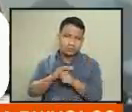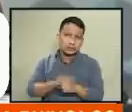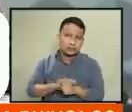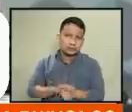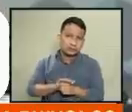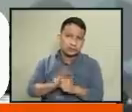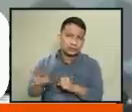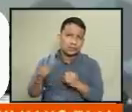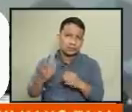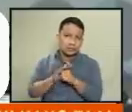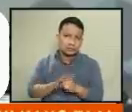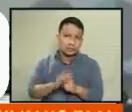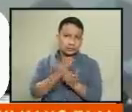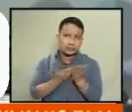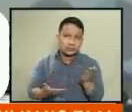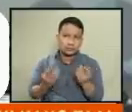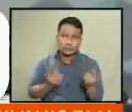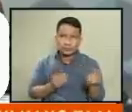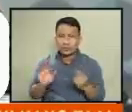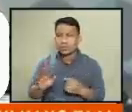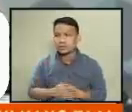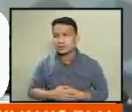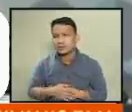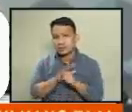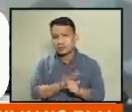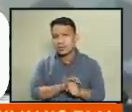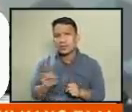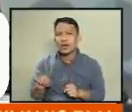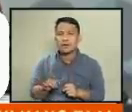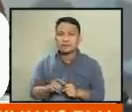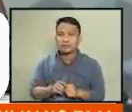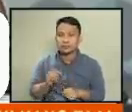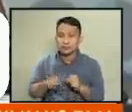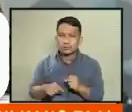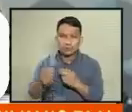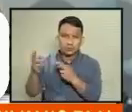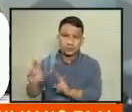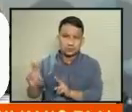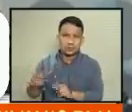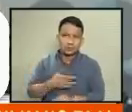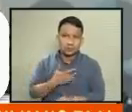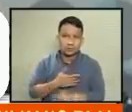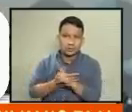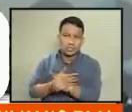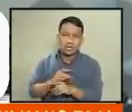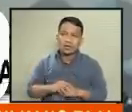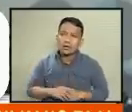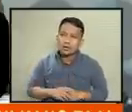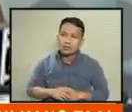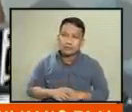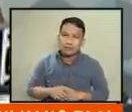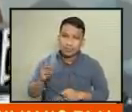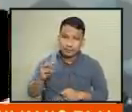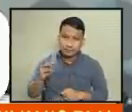You know, there are so many things that he's under pressure. So we would like to respect yung feelings ni Vice Mayor. But